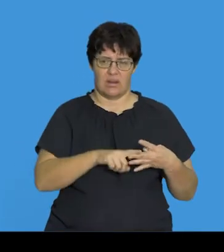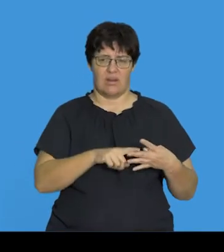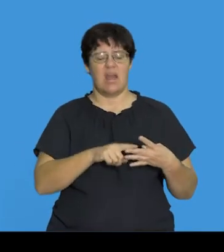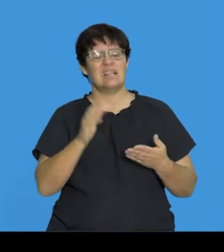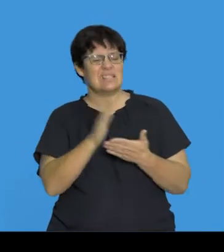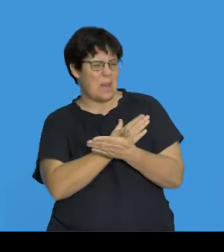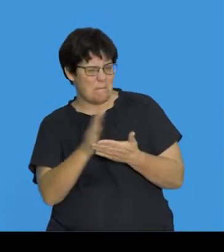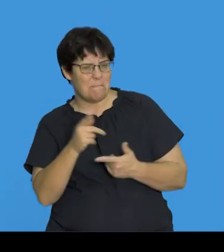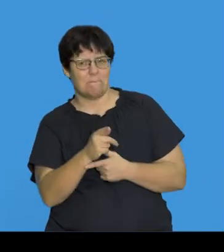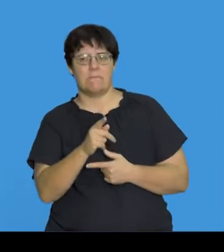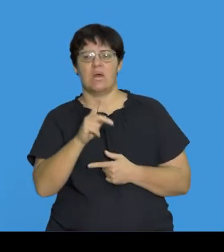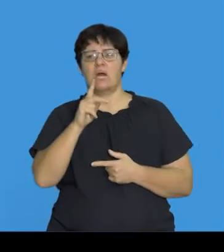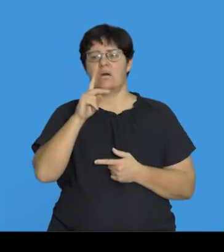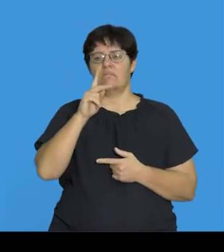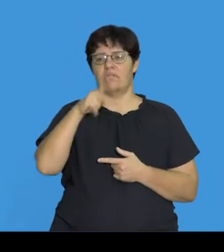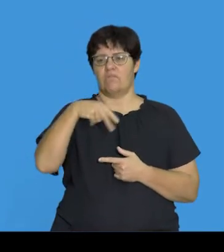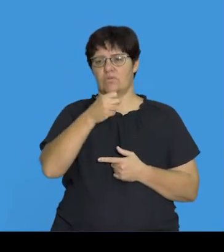and sometimes phosphorus.